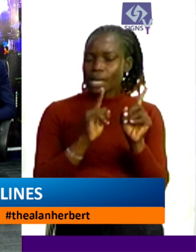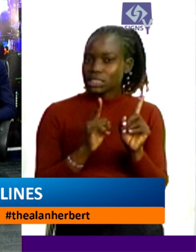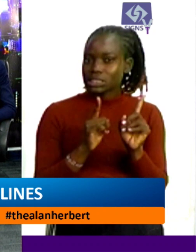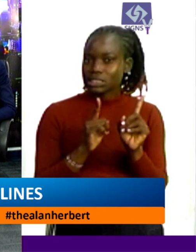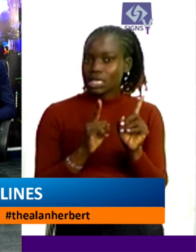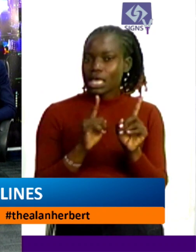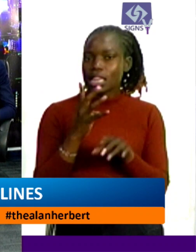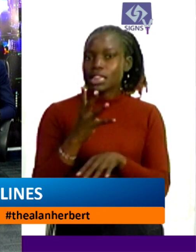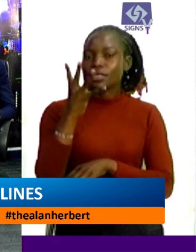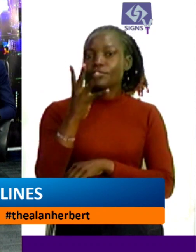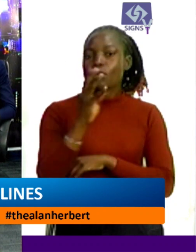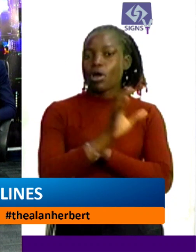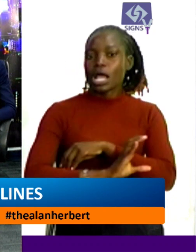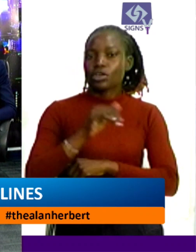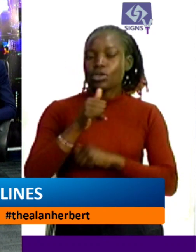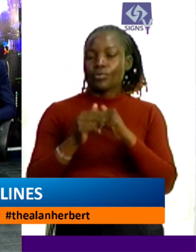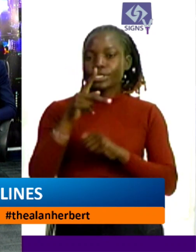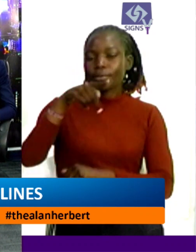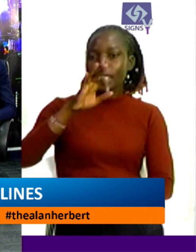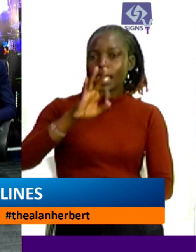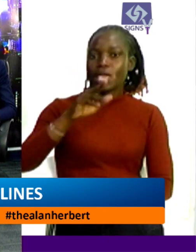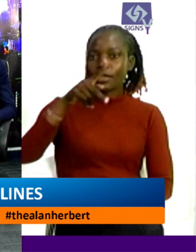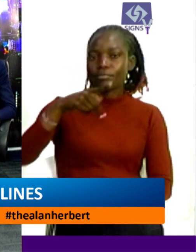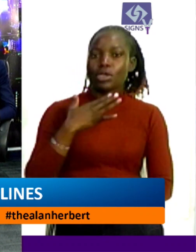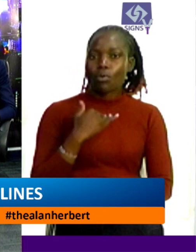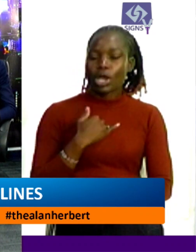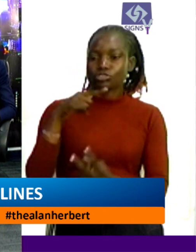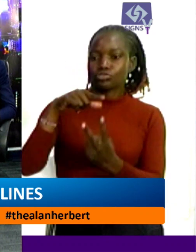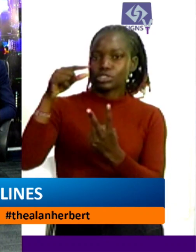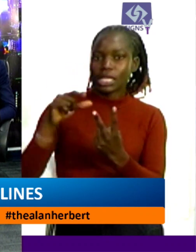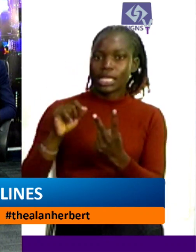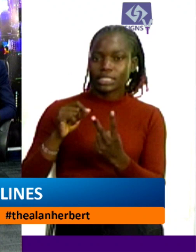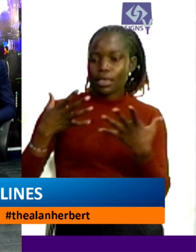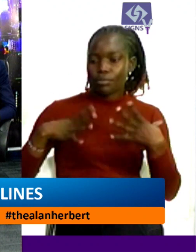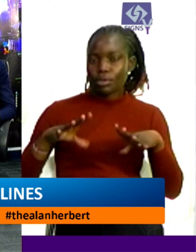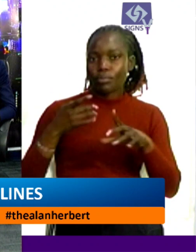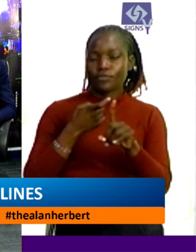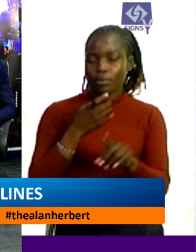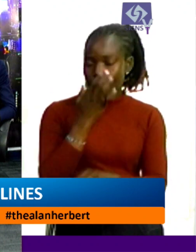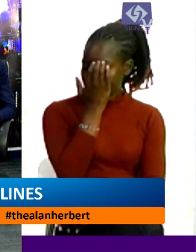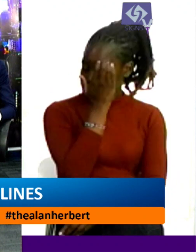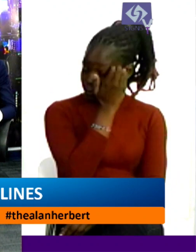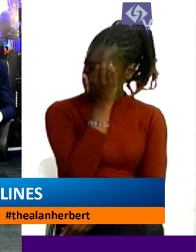the 4 countries that the PFP is looking to select fellows from?